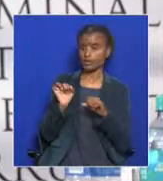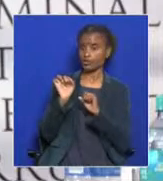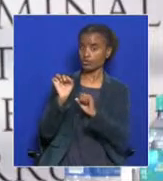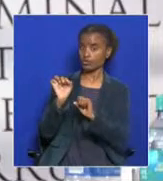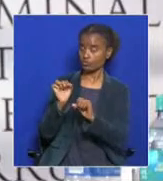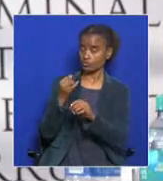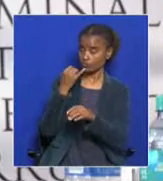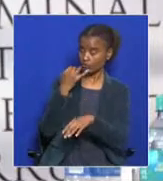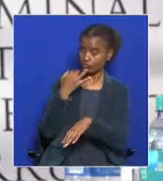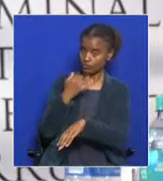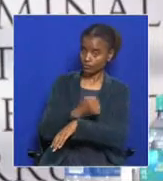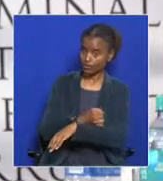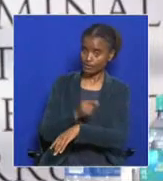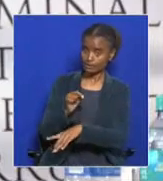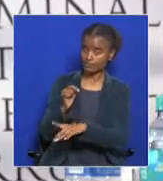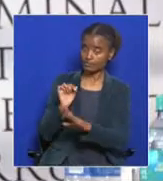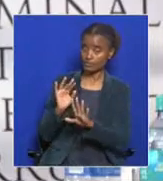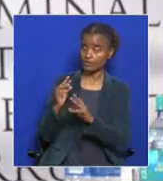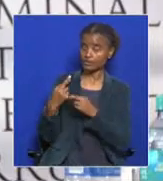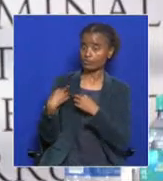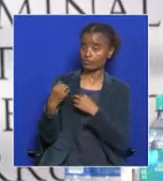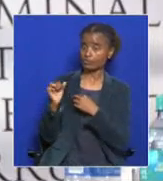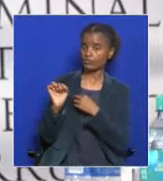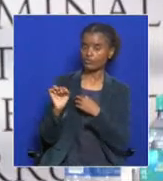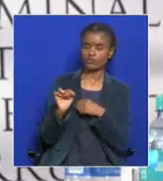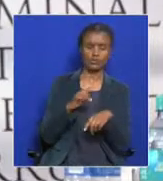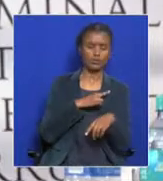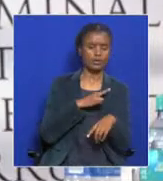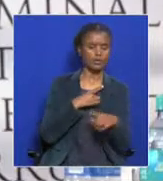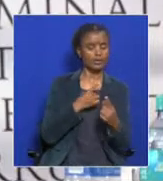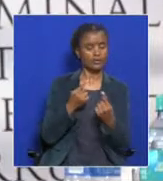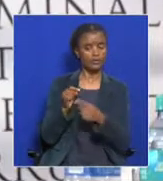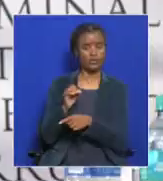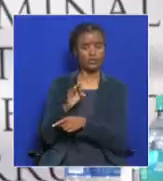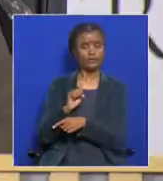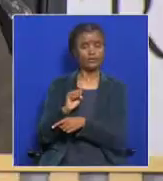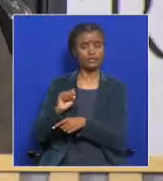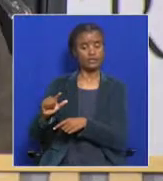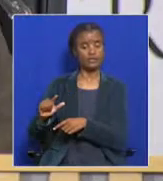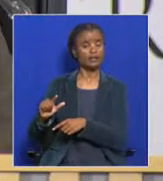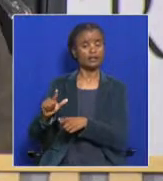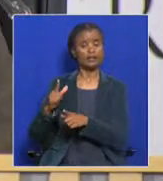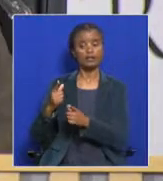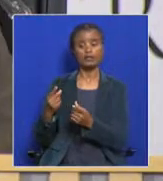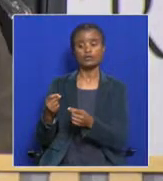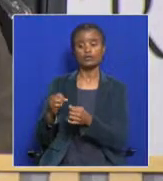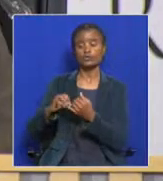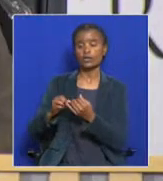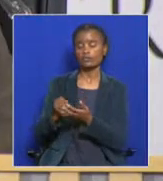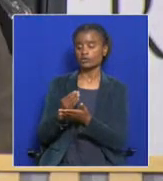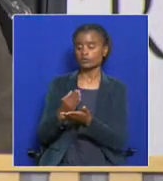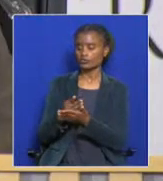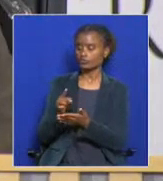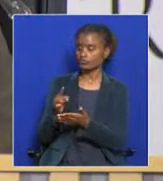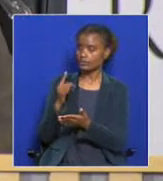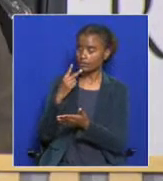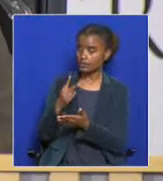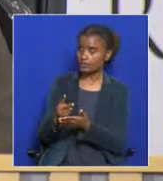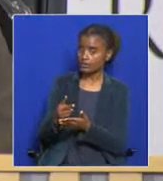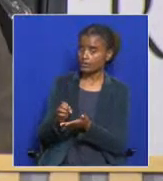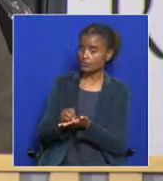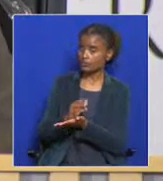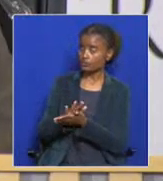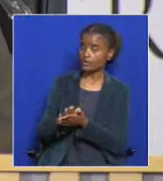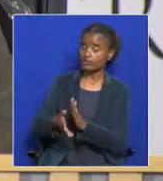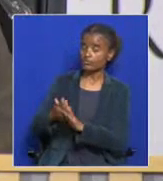Why must you be going to FSL to try and facilitate or expedite their reaction, their destruction, unless you were just